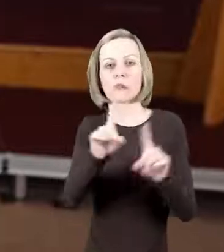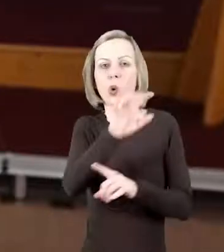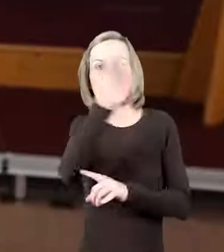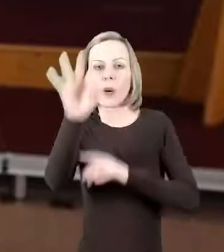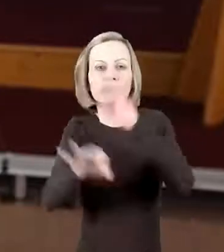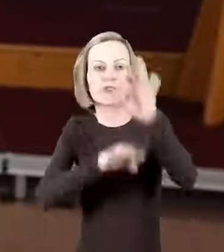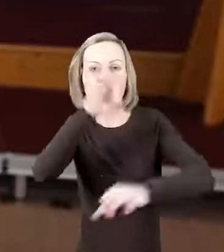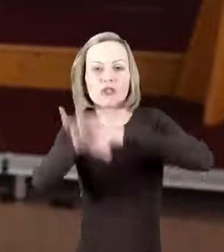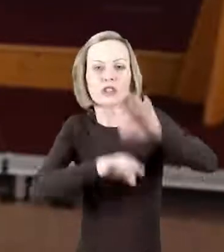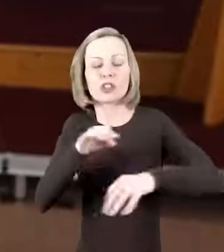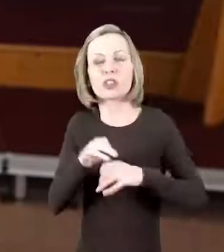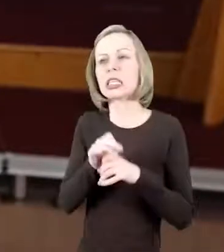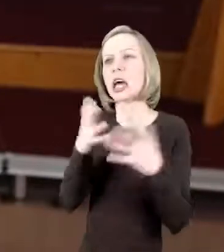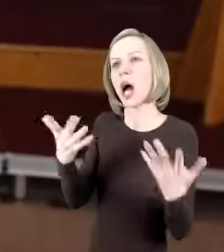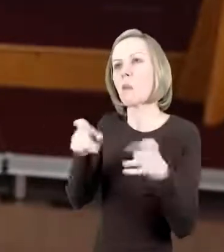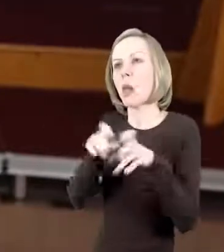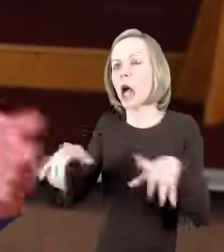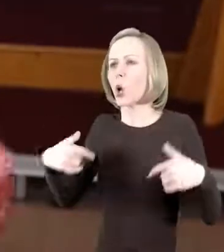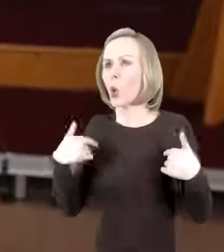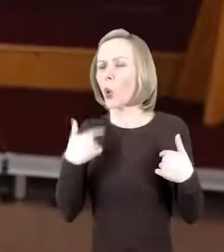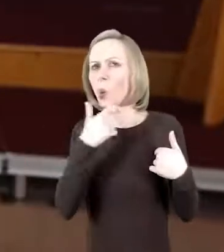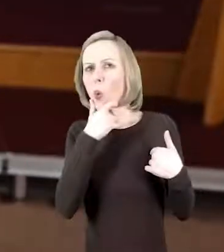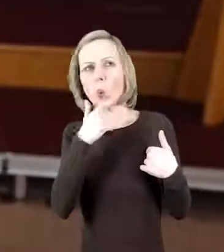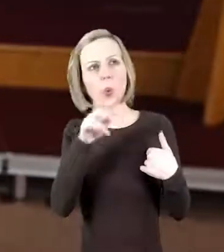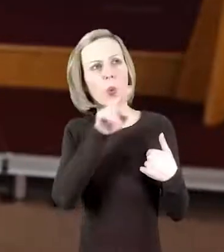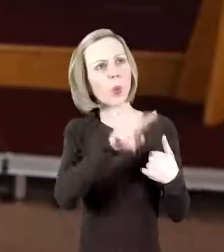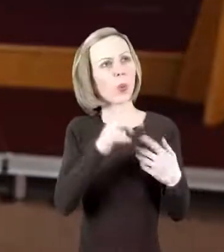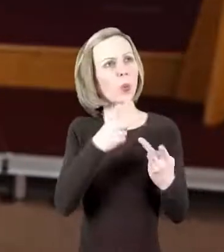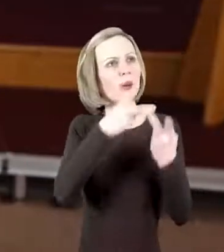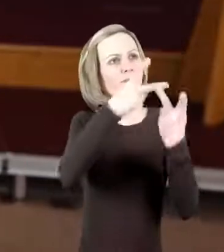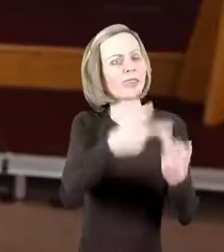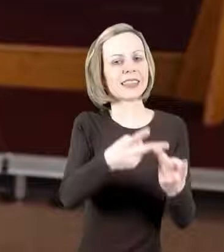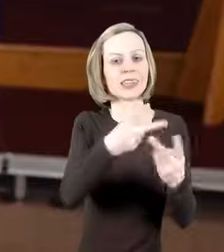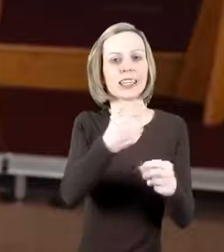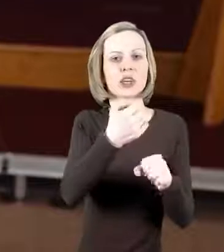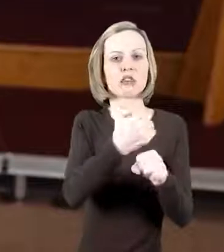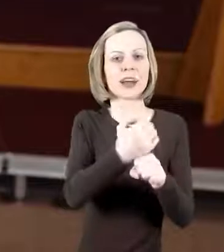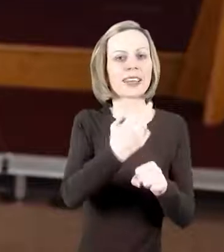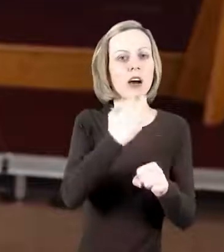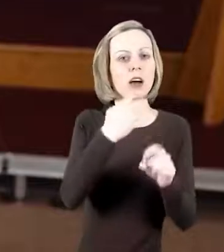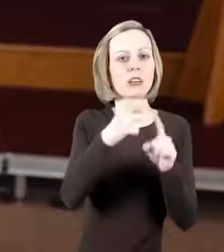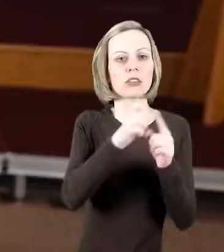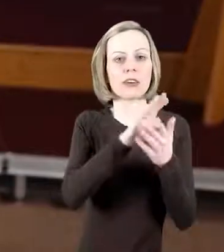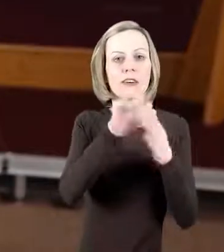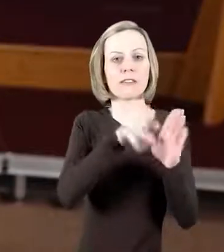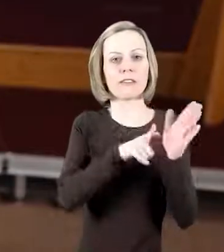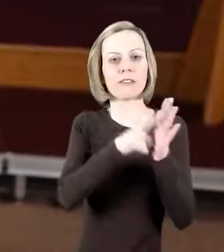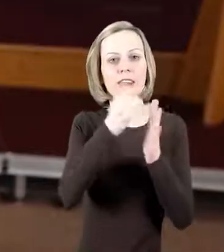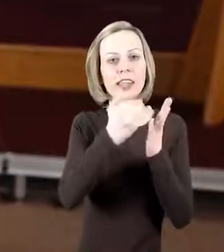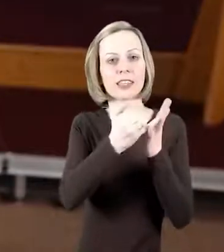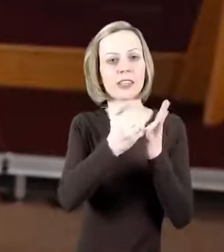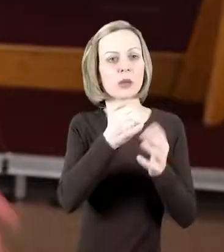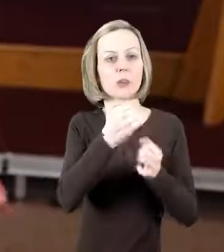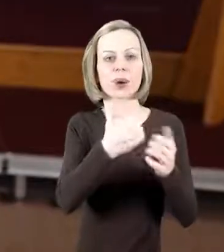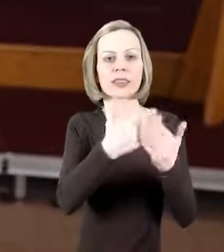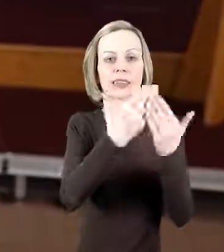Christmas is a time for questions, isn't it? Mainly it's questions like, oh, do we go and see Great Aunt Phyllis on Boxing